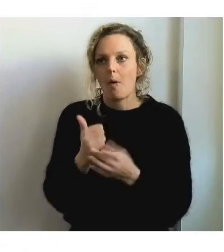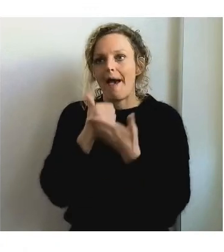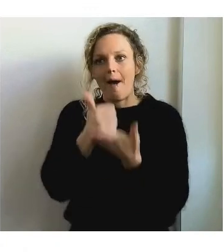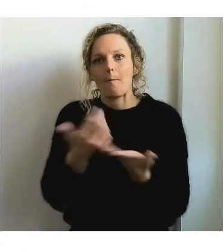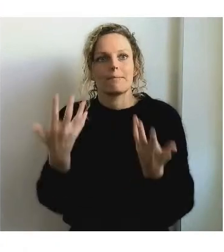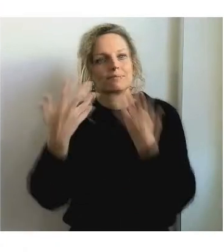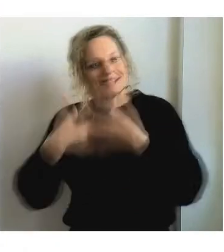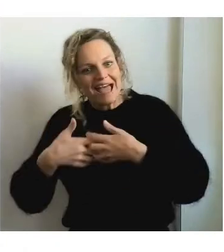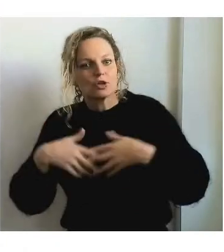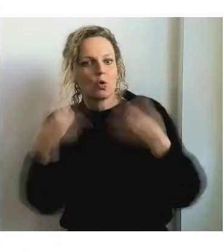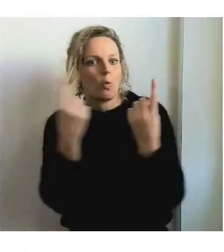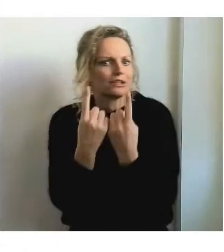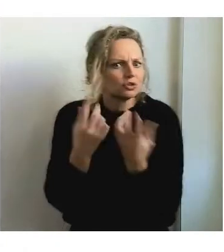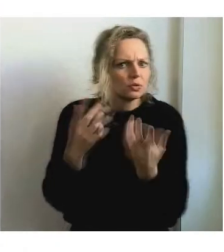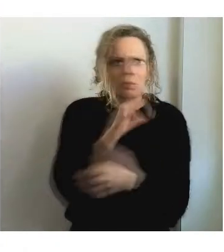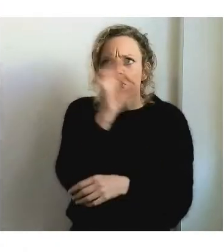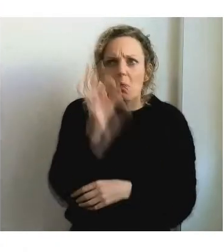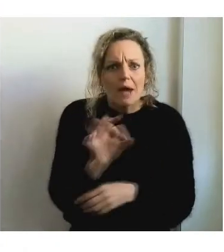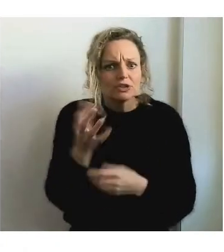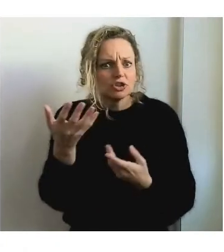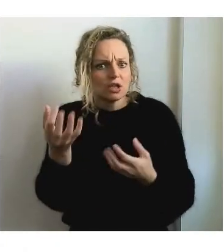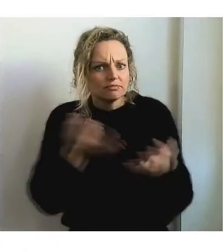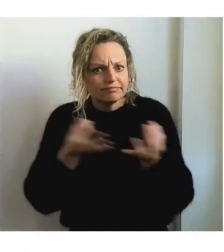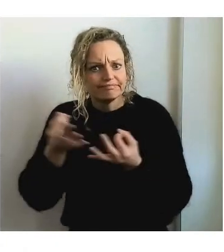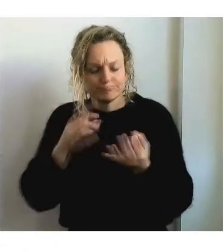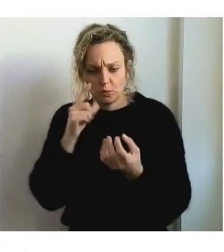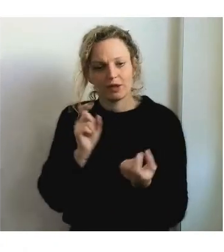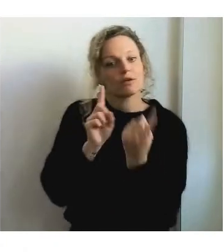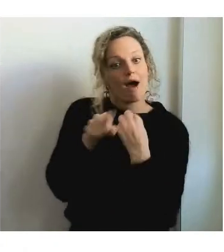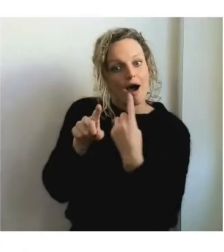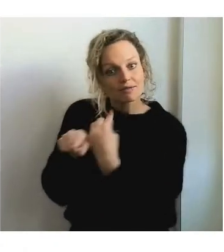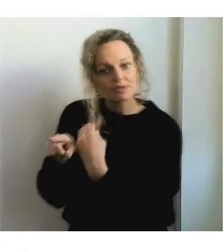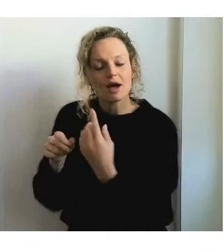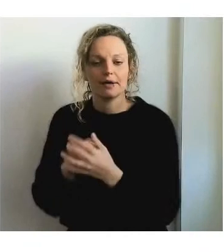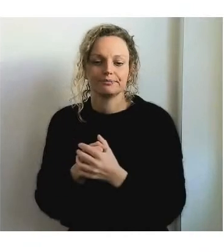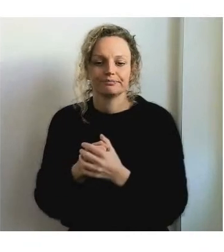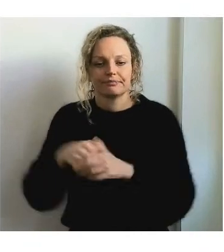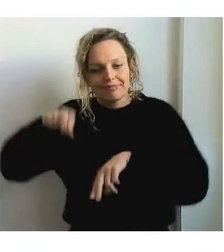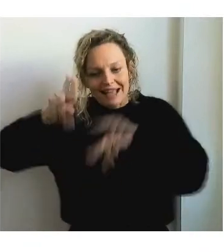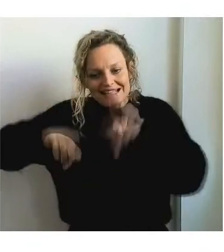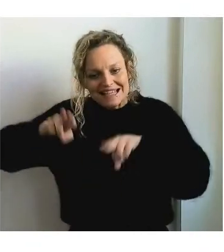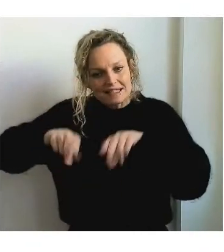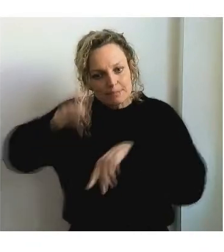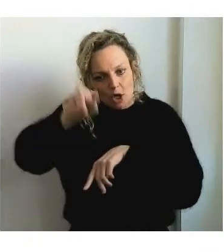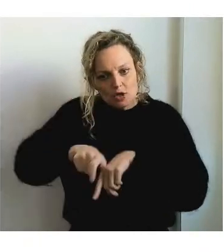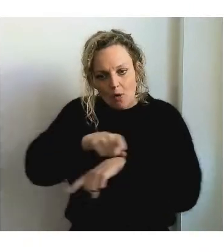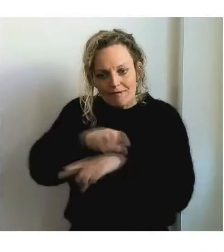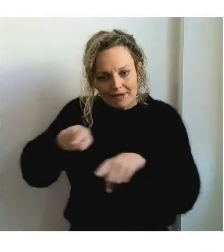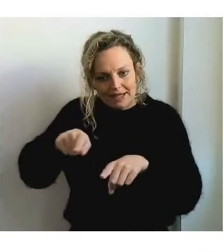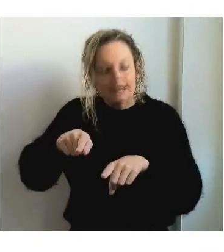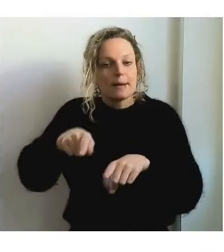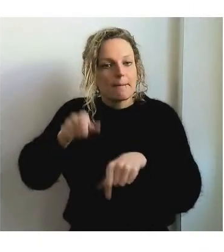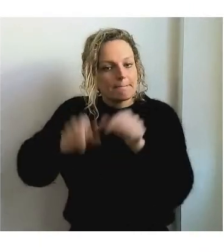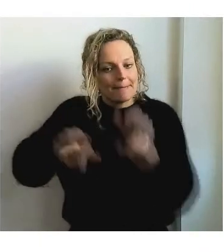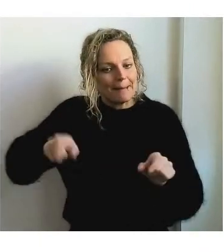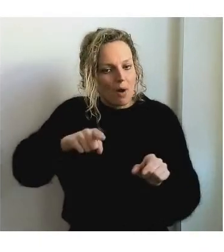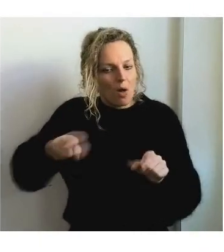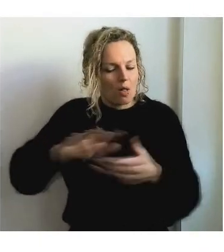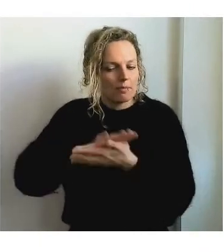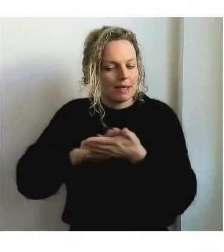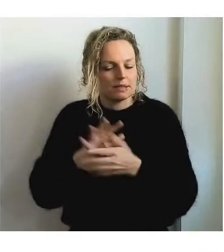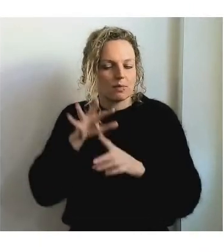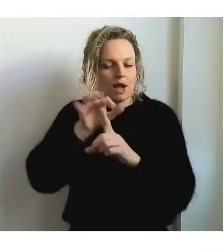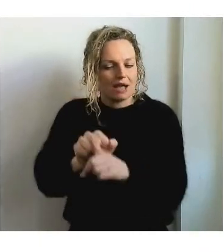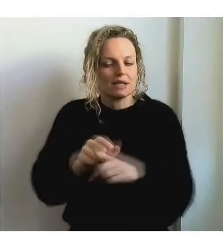questions. We offered assessments to individuals to identify those adjustments that you were talking about, and